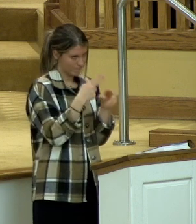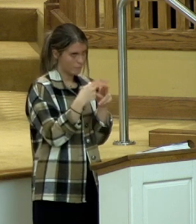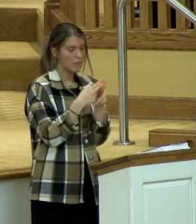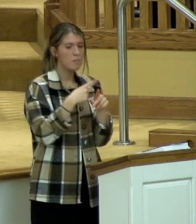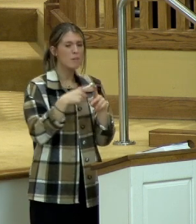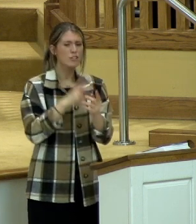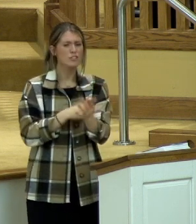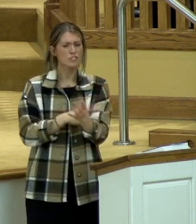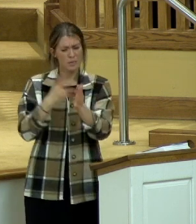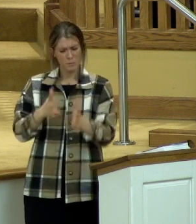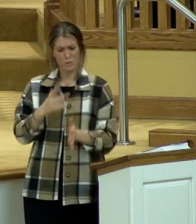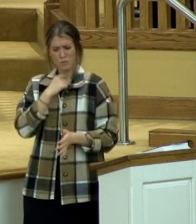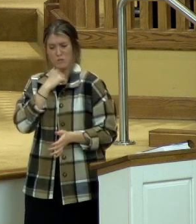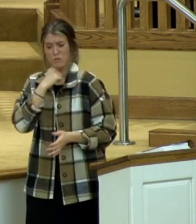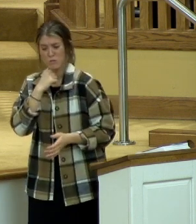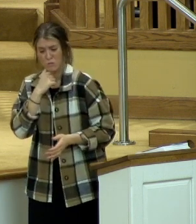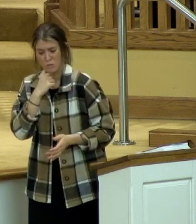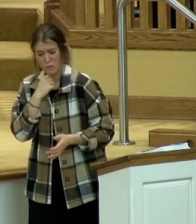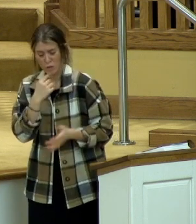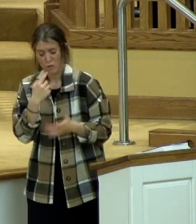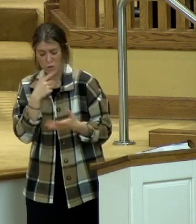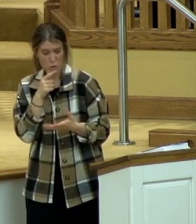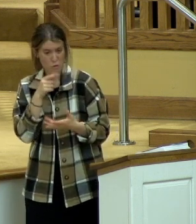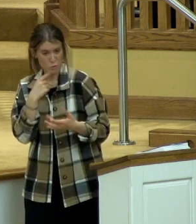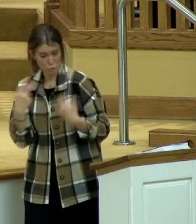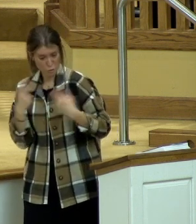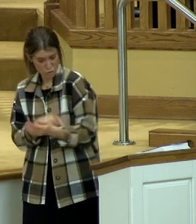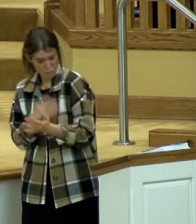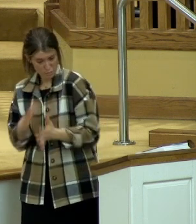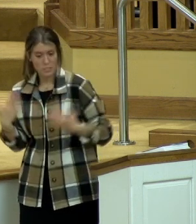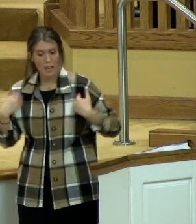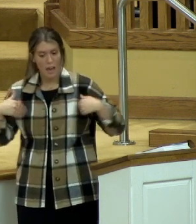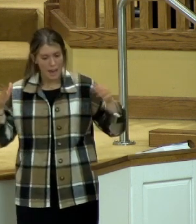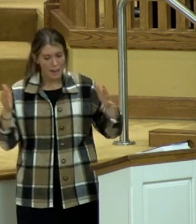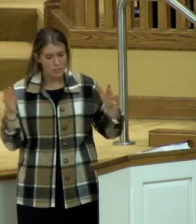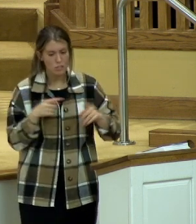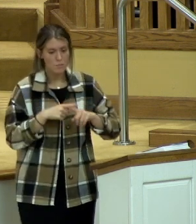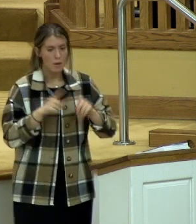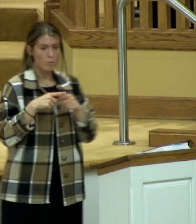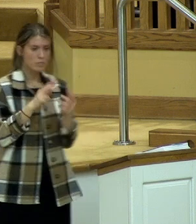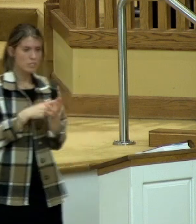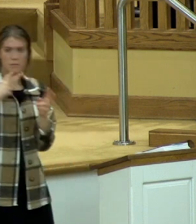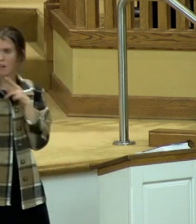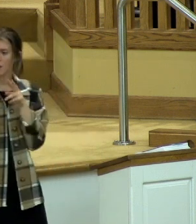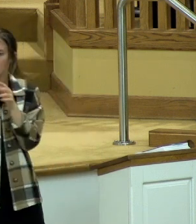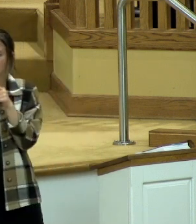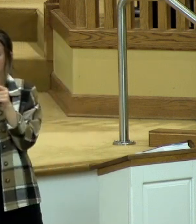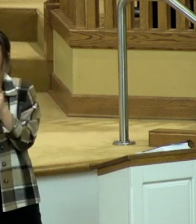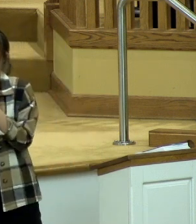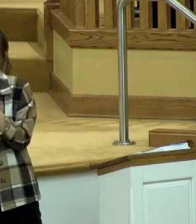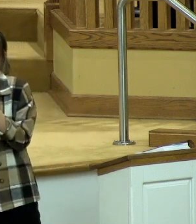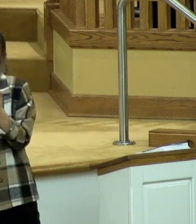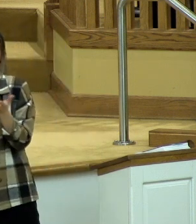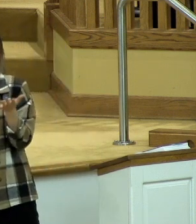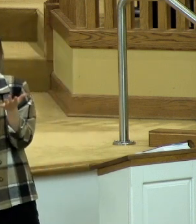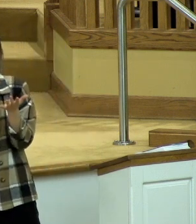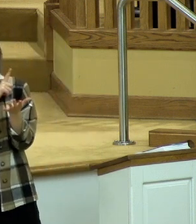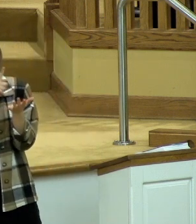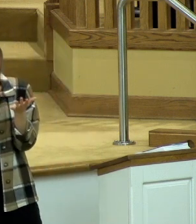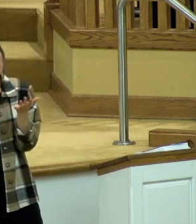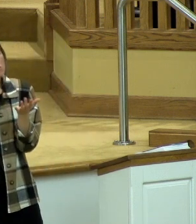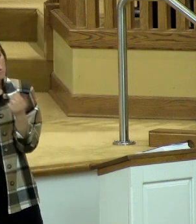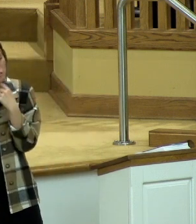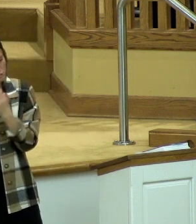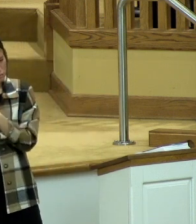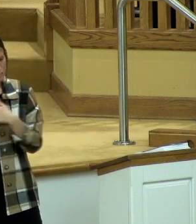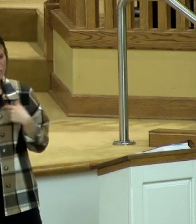who? But when the shepherds were talking to each other, they said, let's go tell everybody what the who told us? The Lord told us. So what does